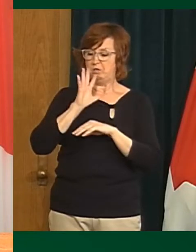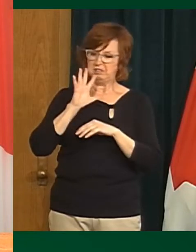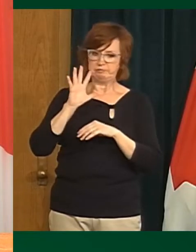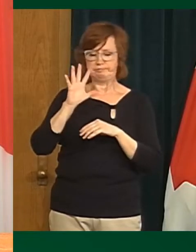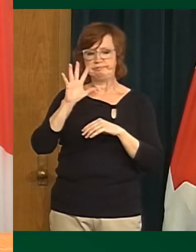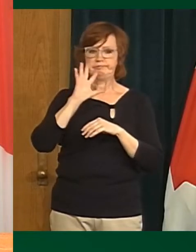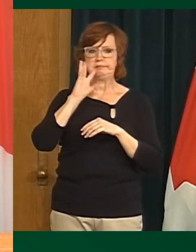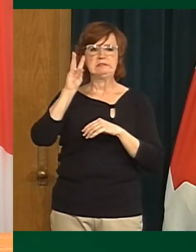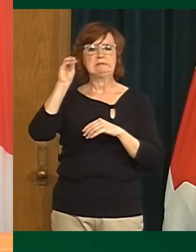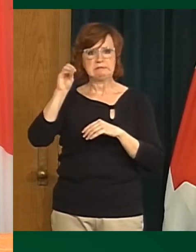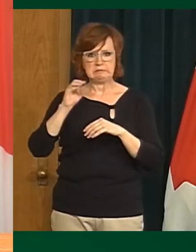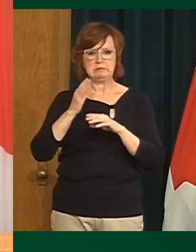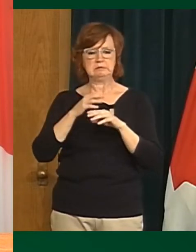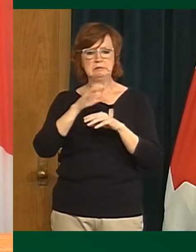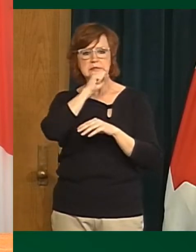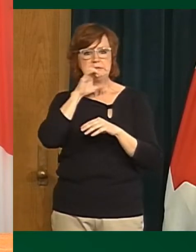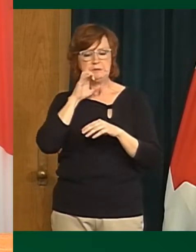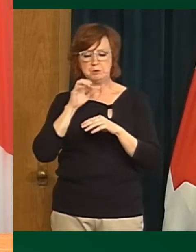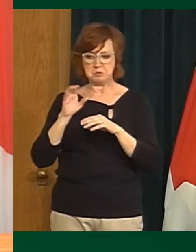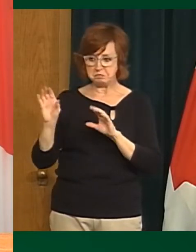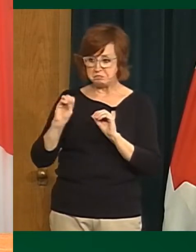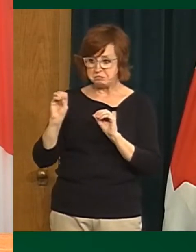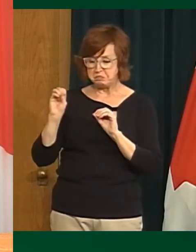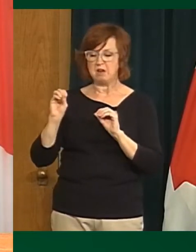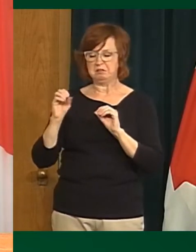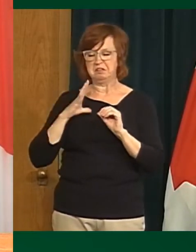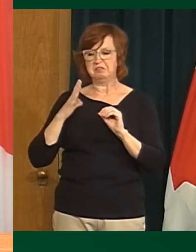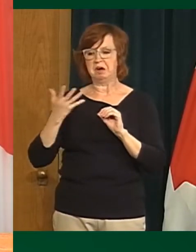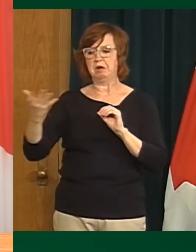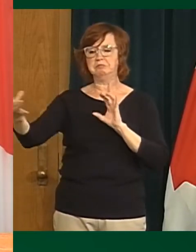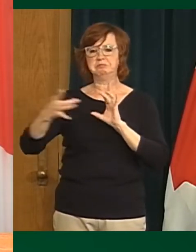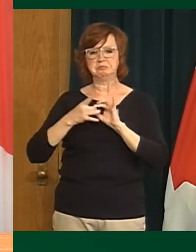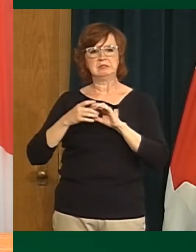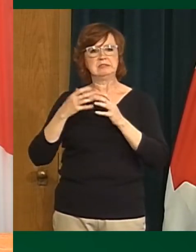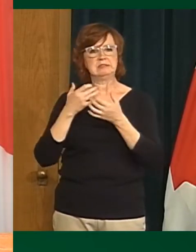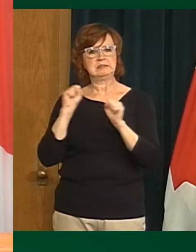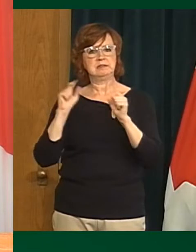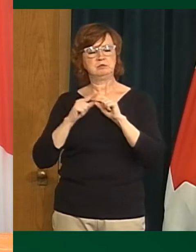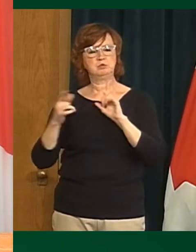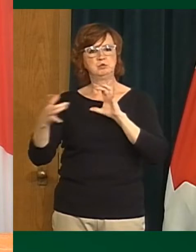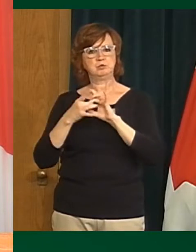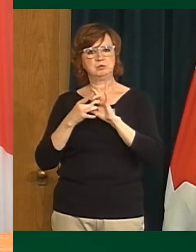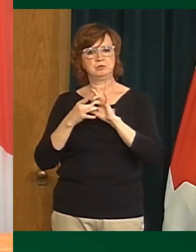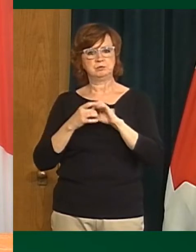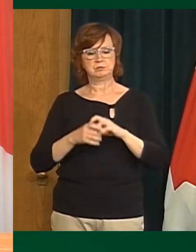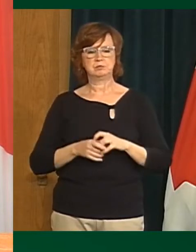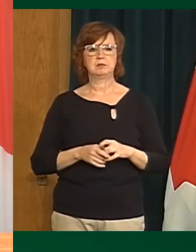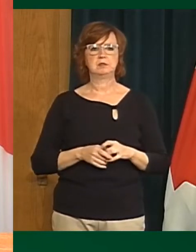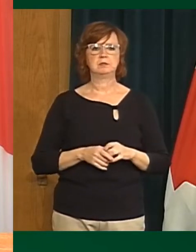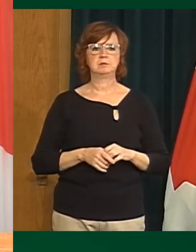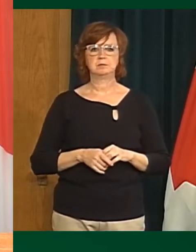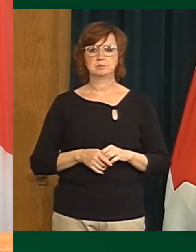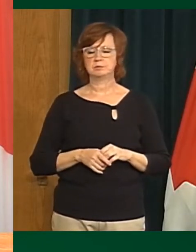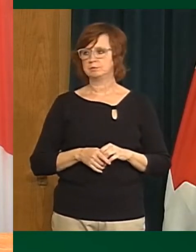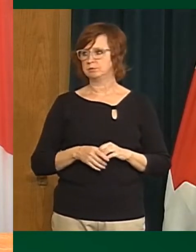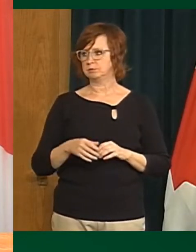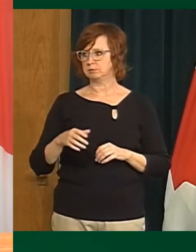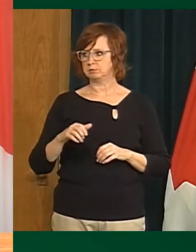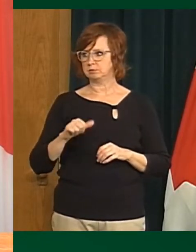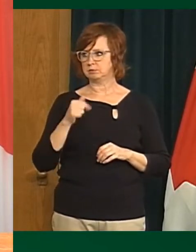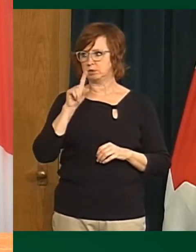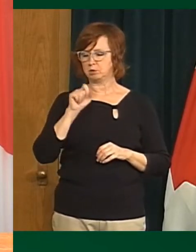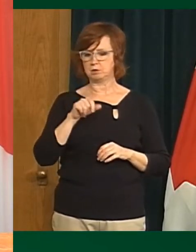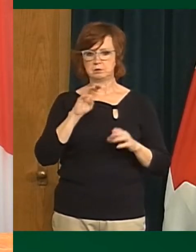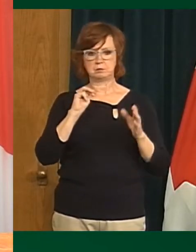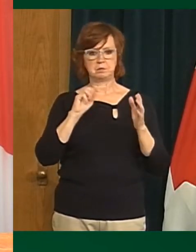also connecting socially in a safe manner, while also engaging in the reopening of Saskatchewan. Do you have a follow-up question,